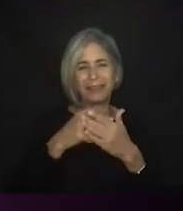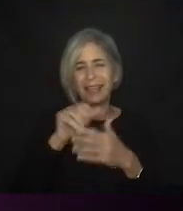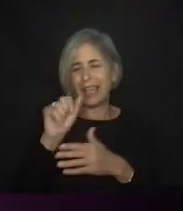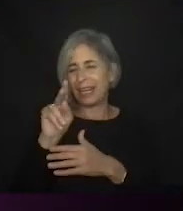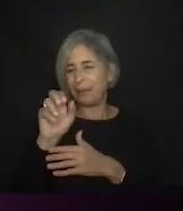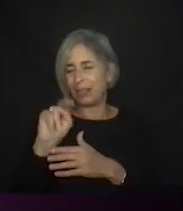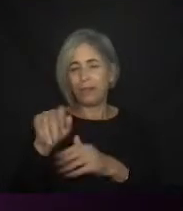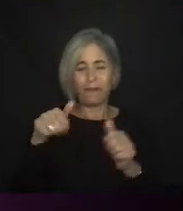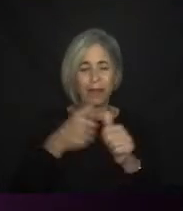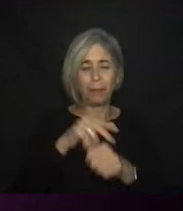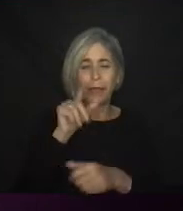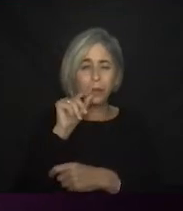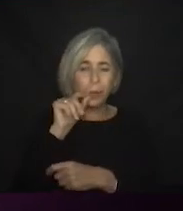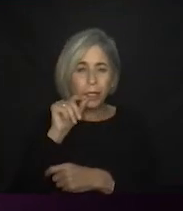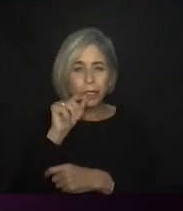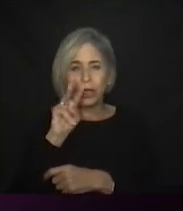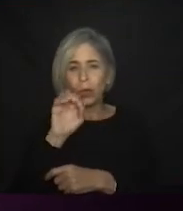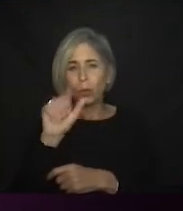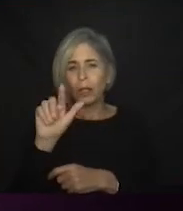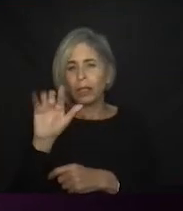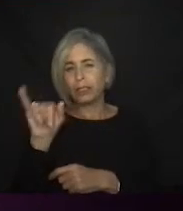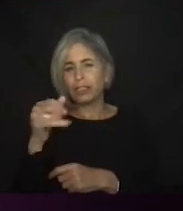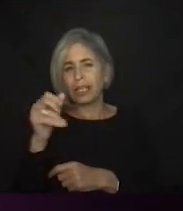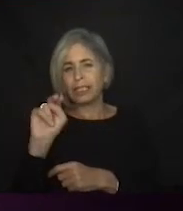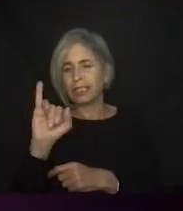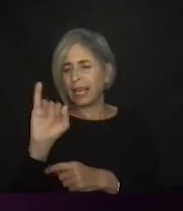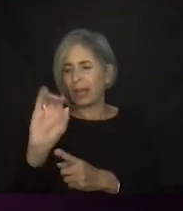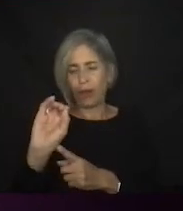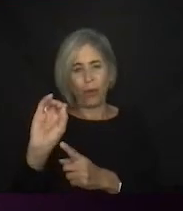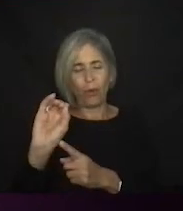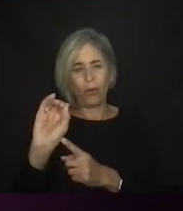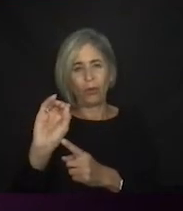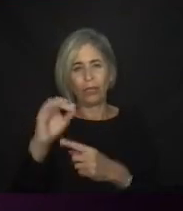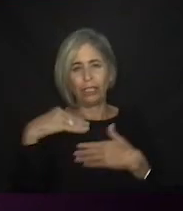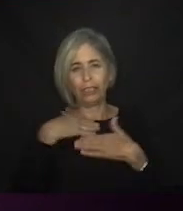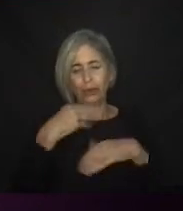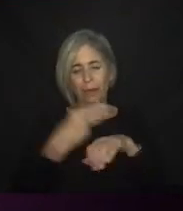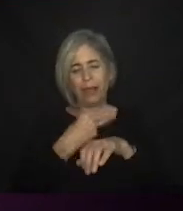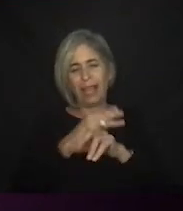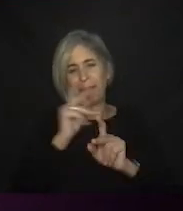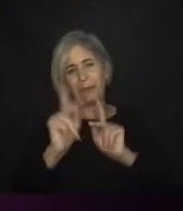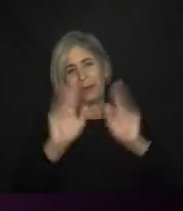And you can follow me on Twitter at WillJohnsonIO.